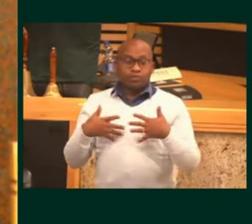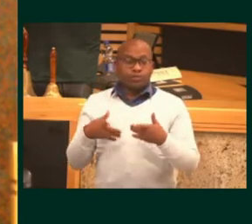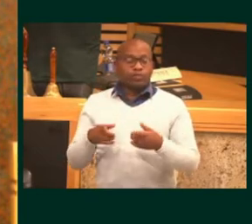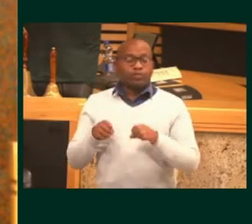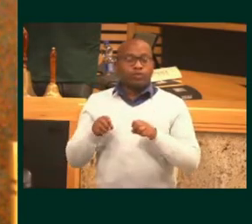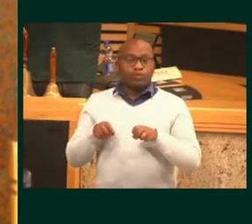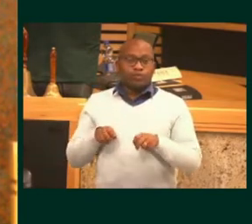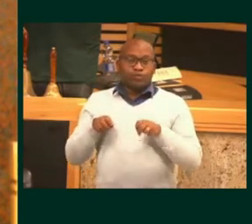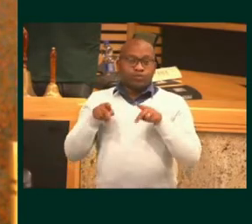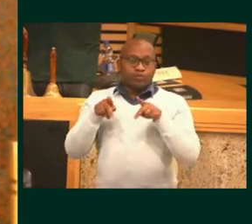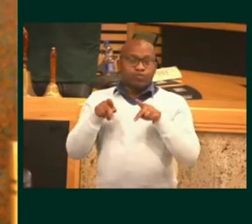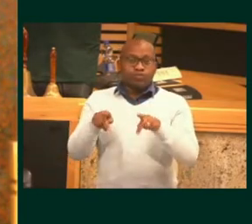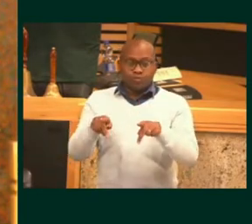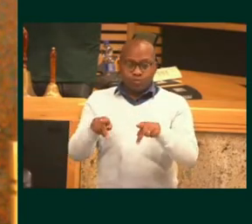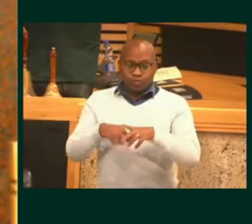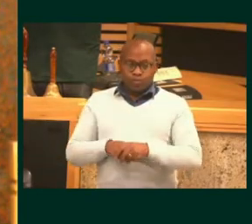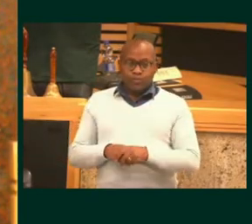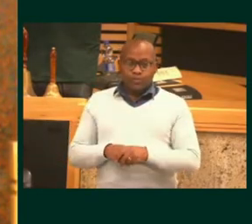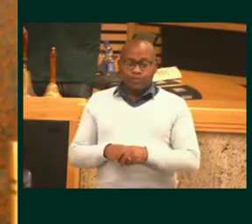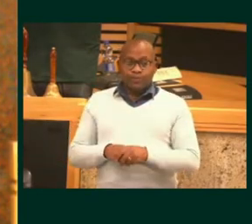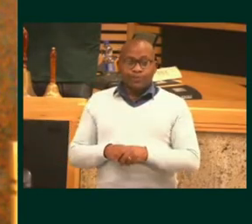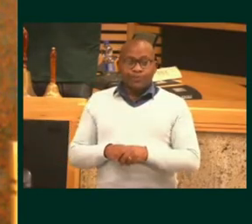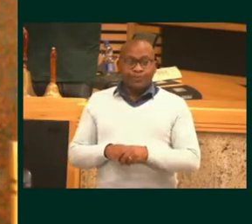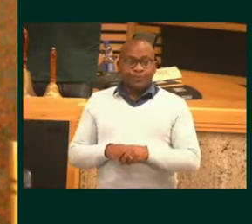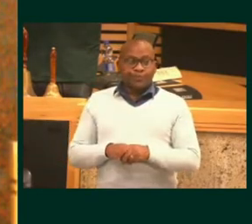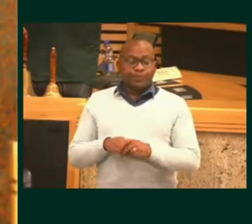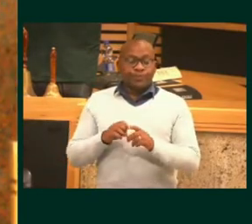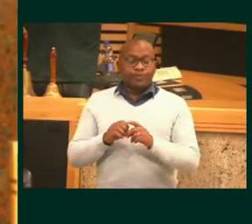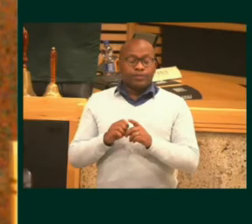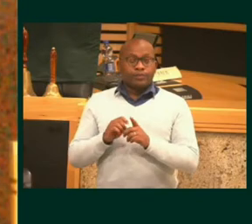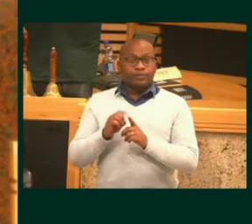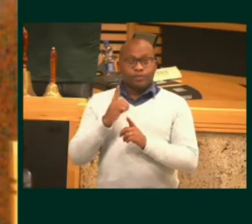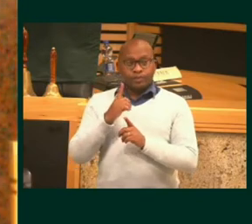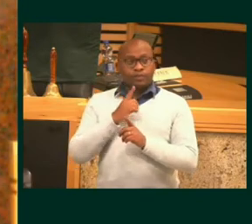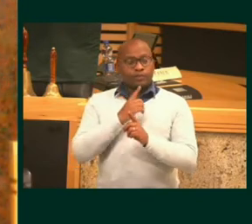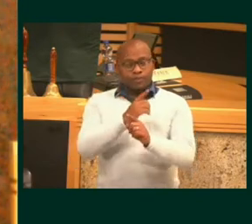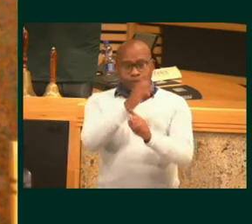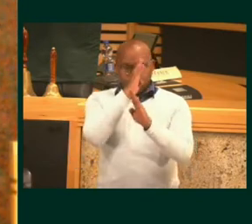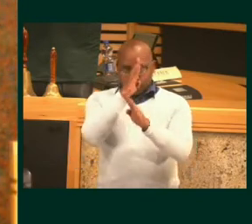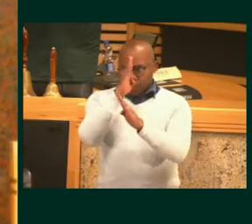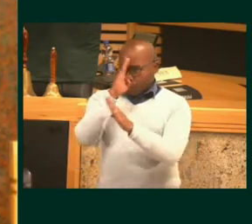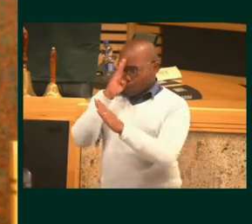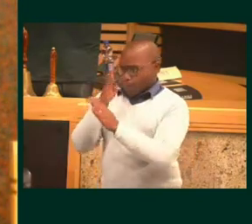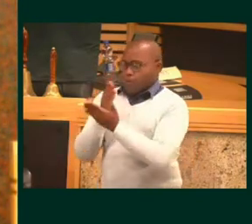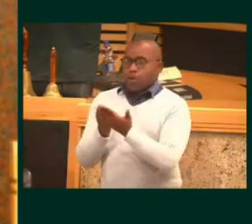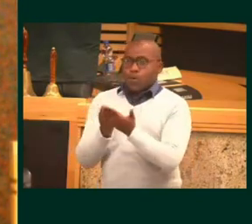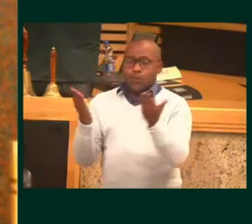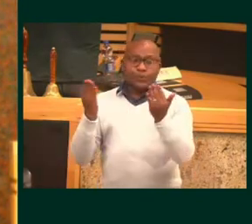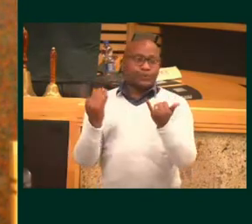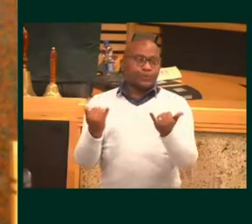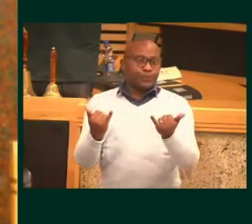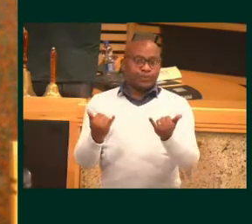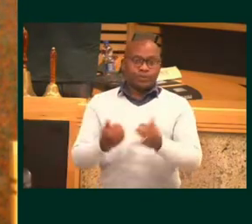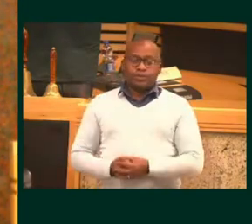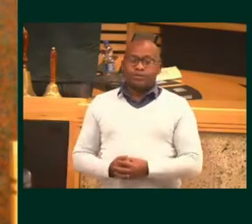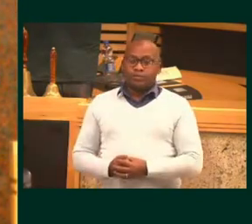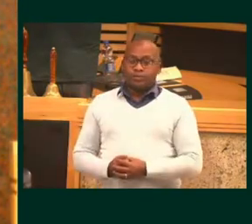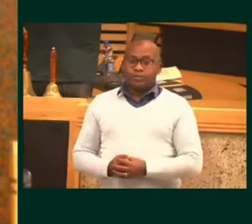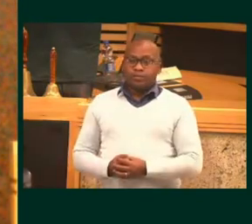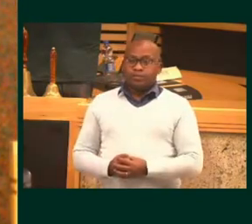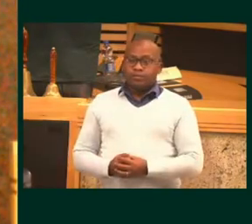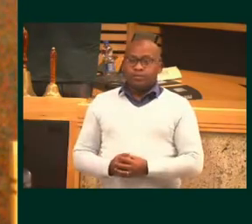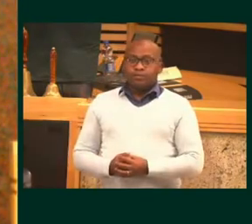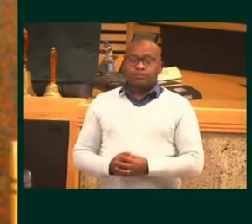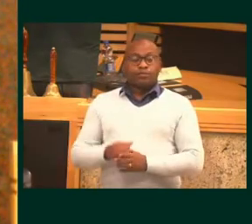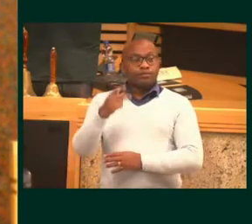formally recognize everybody who is part of this seting today I must